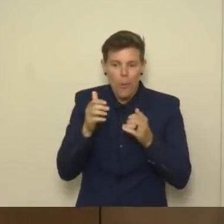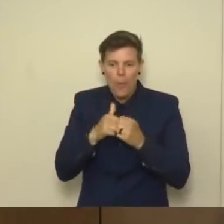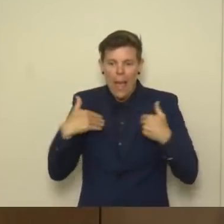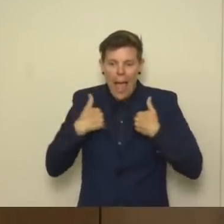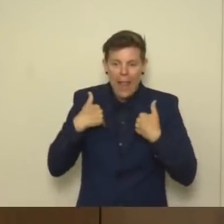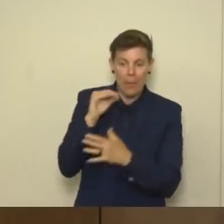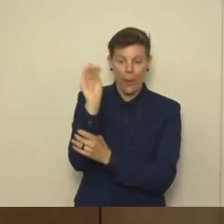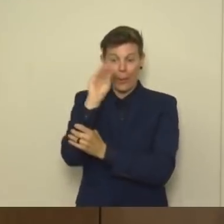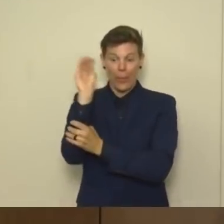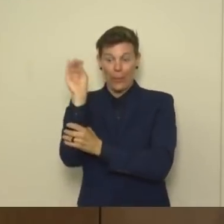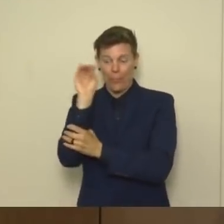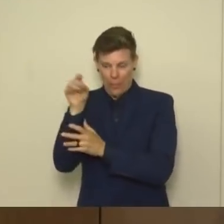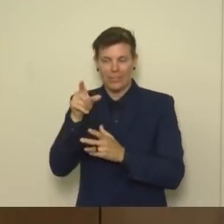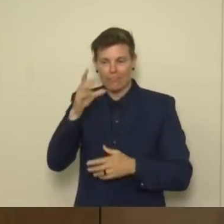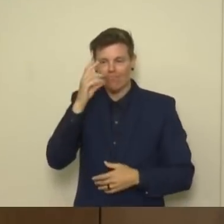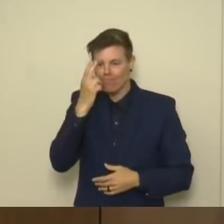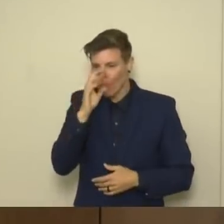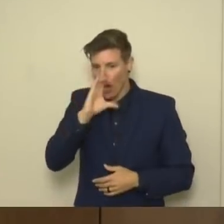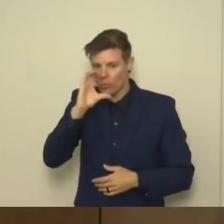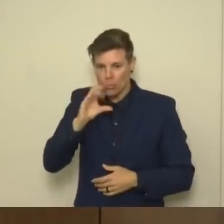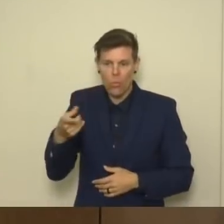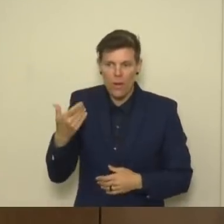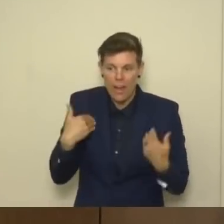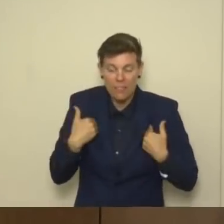know that unequivocally because I've got a